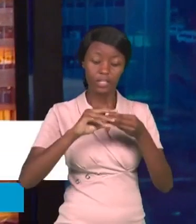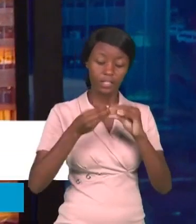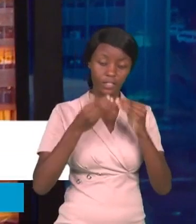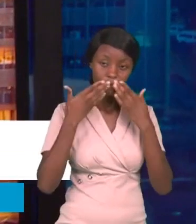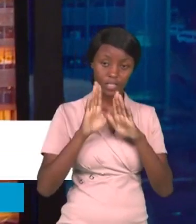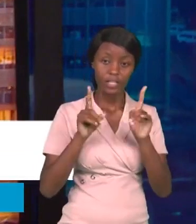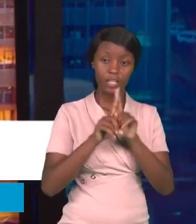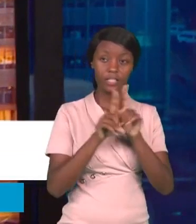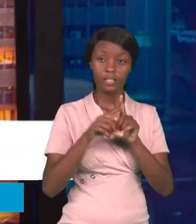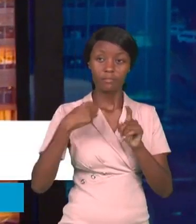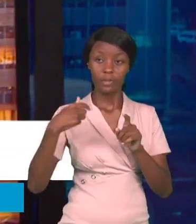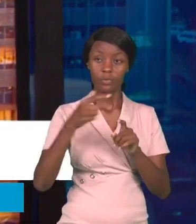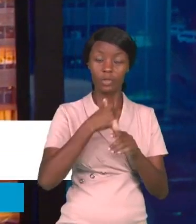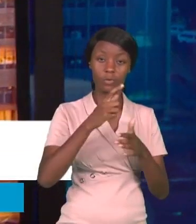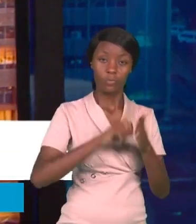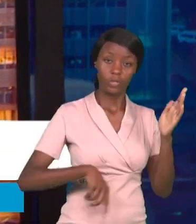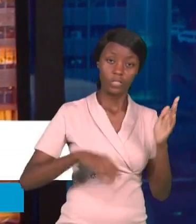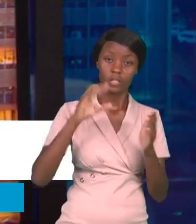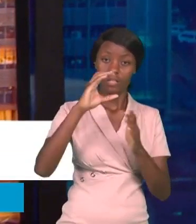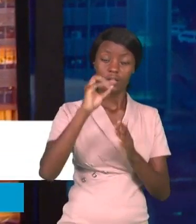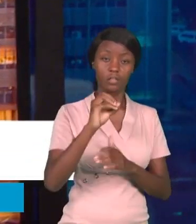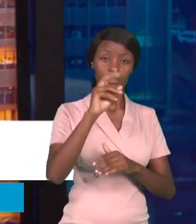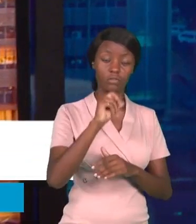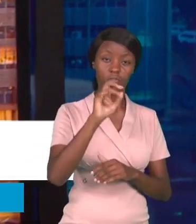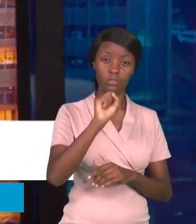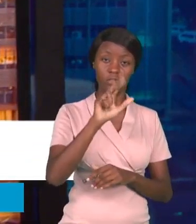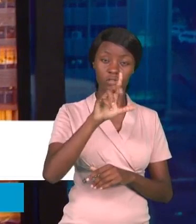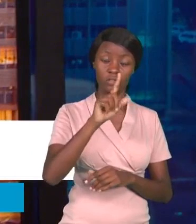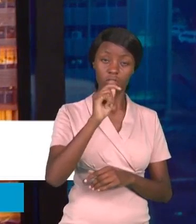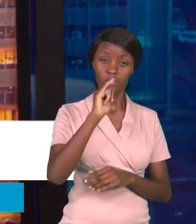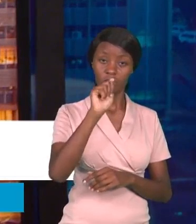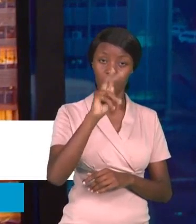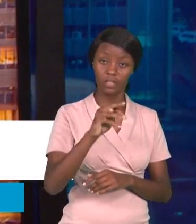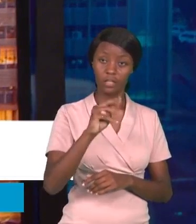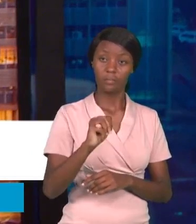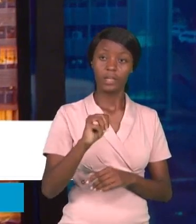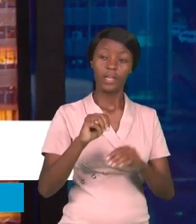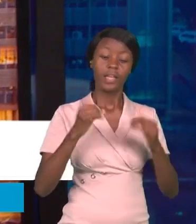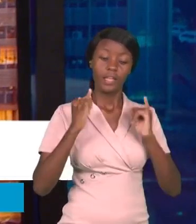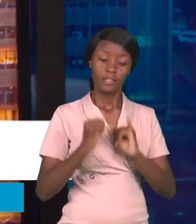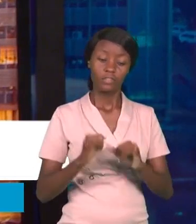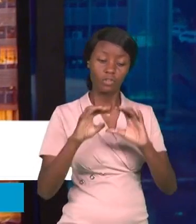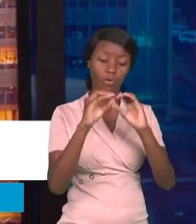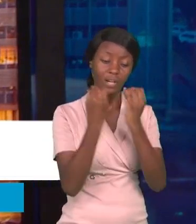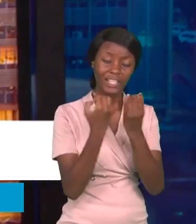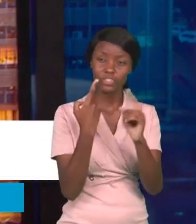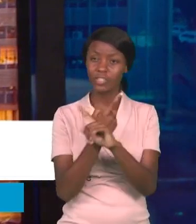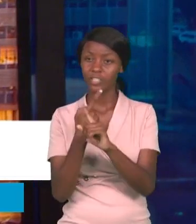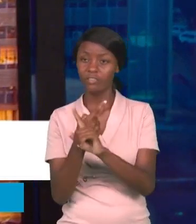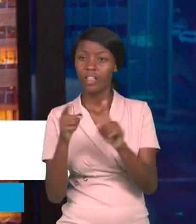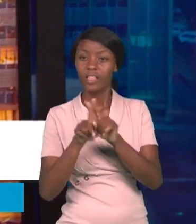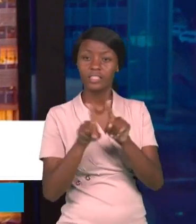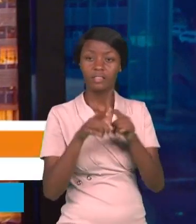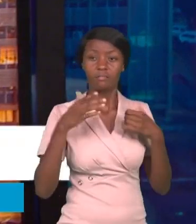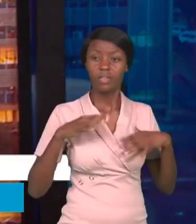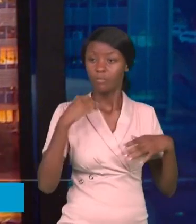we are indeed a consortium, a conglomeration of individuals, organizations, entities, and people